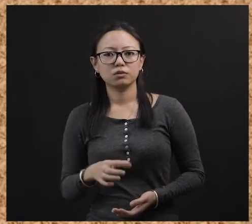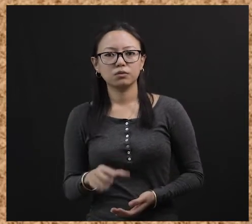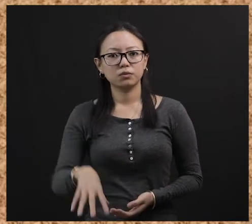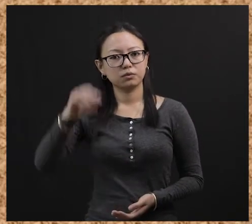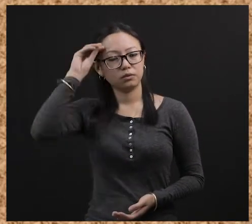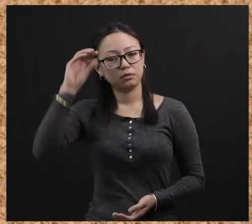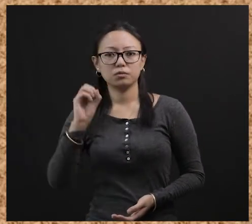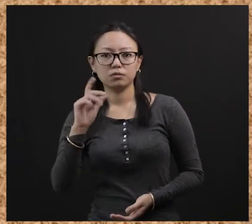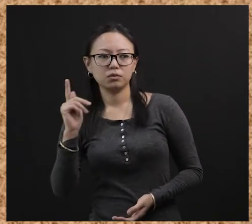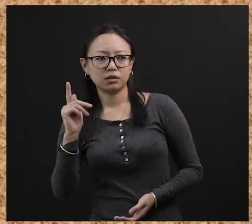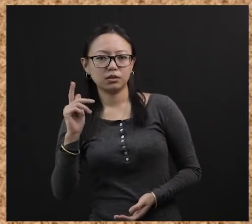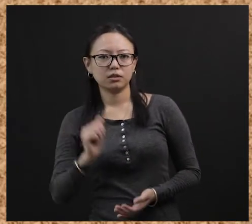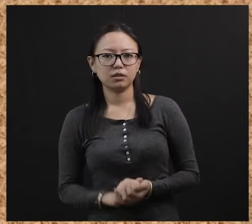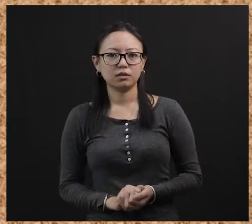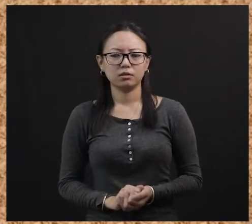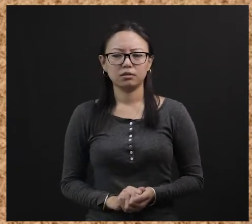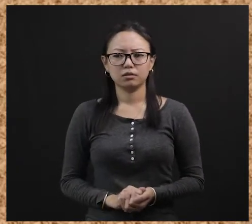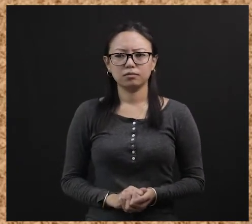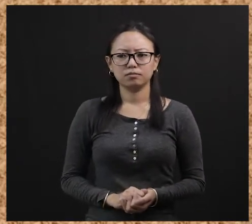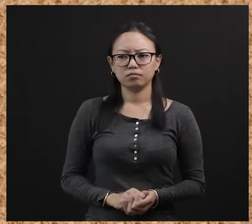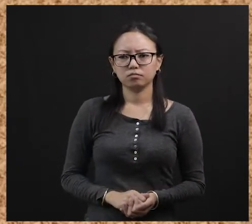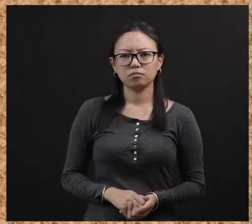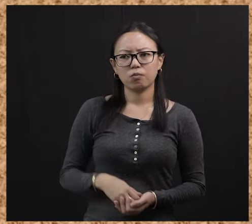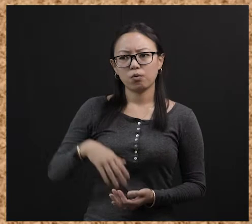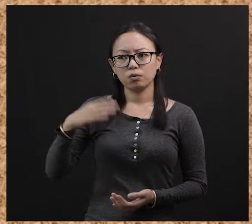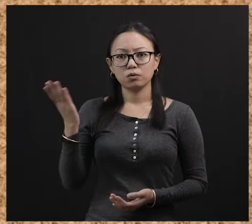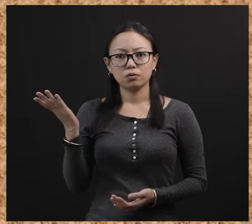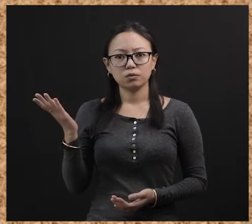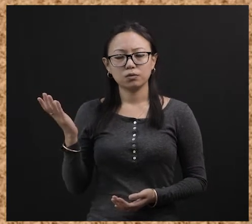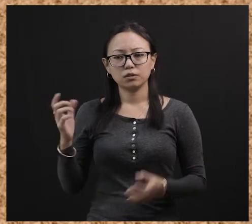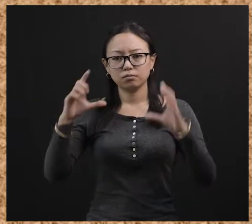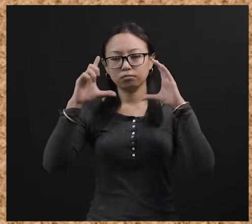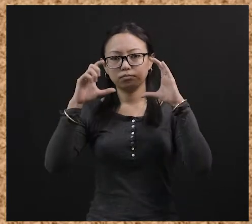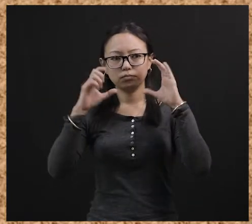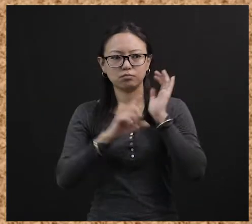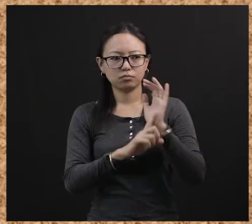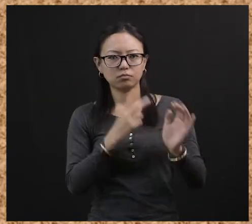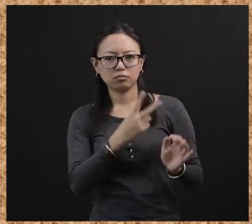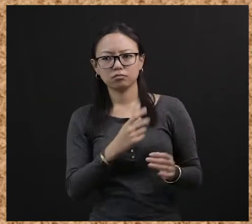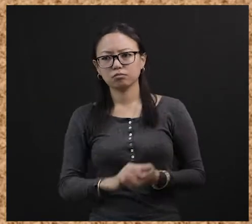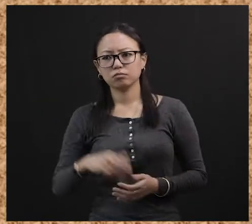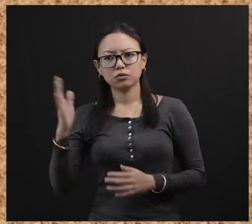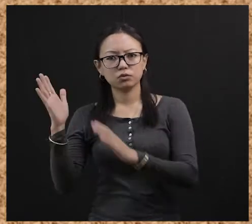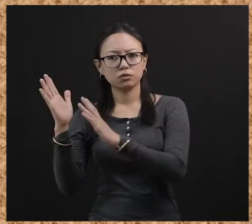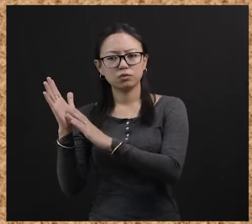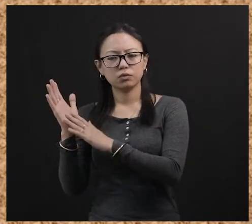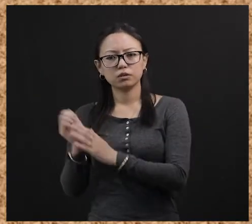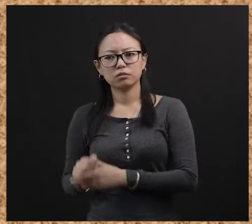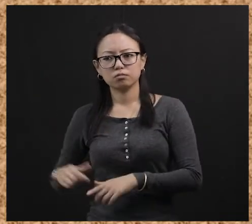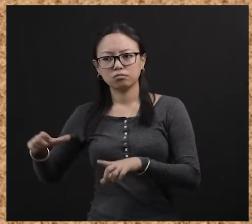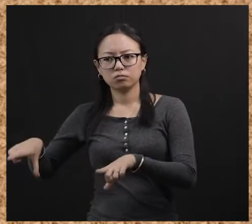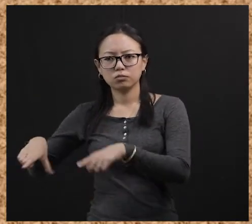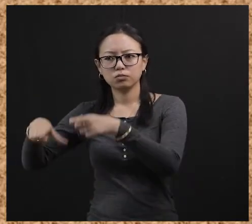Now, on my right, you can see a beautiful tree, right? Beautiful tree with pink blooms. It